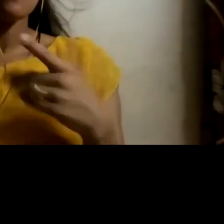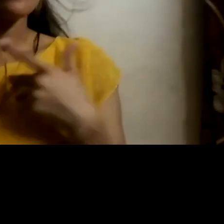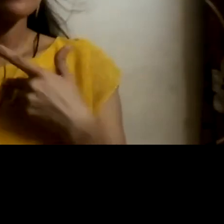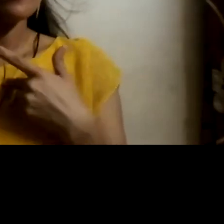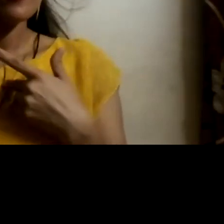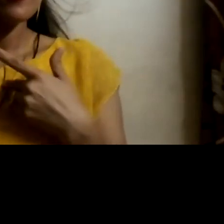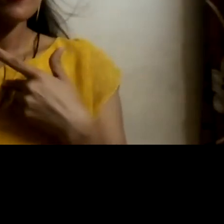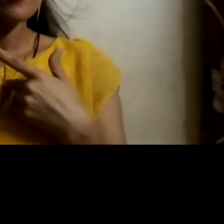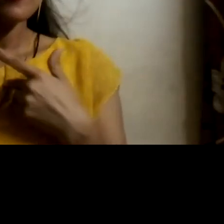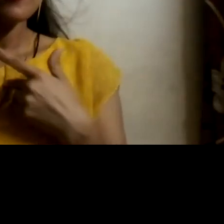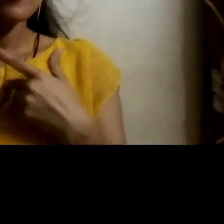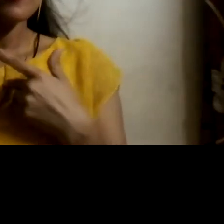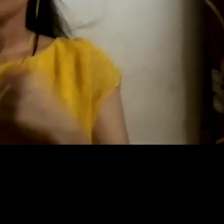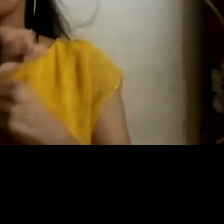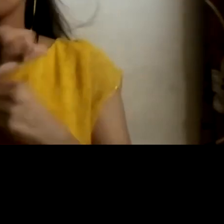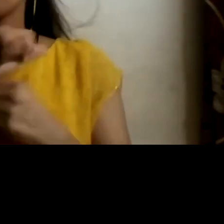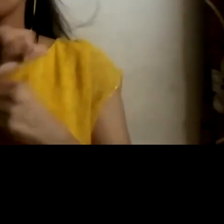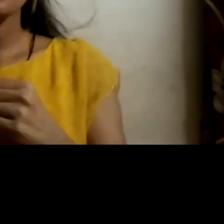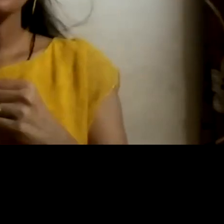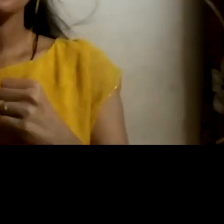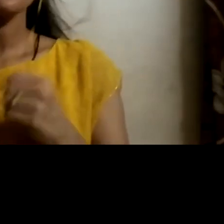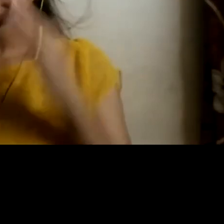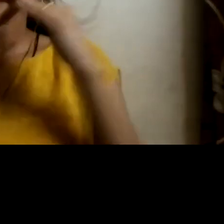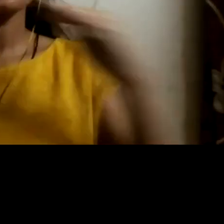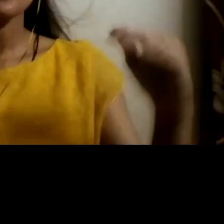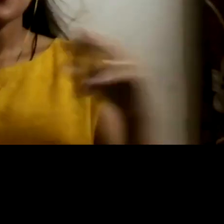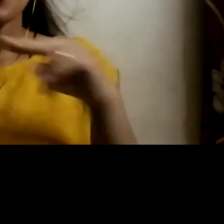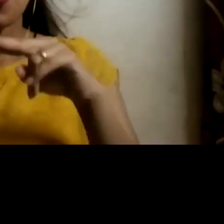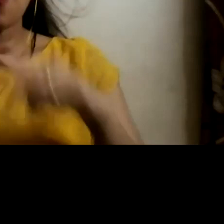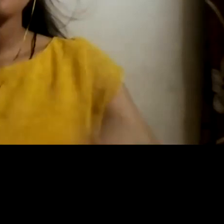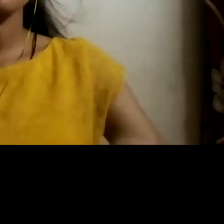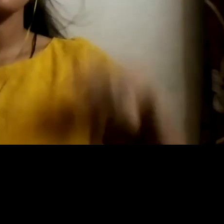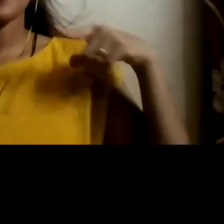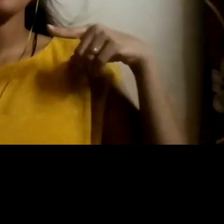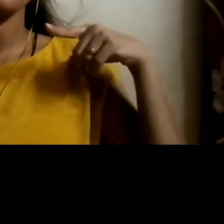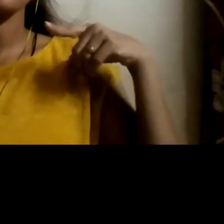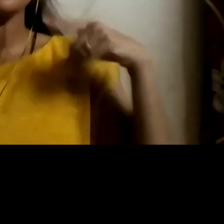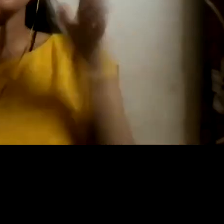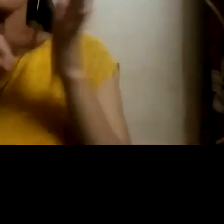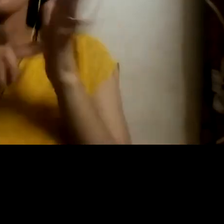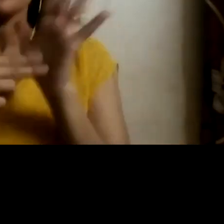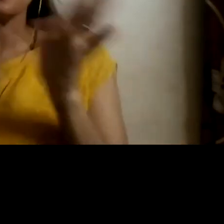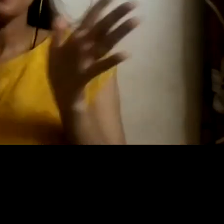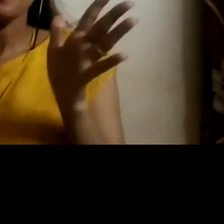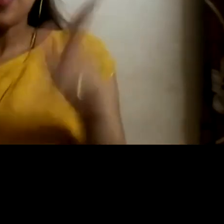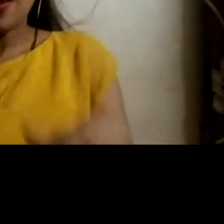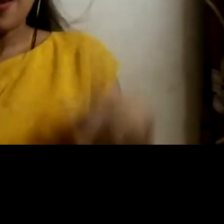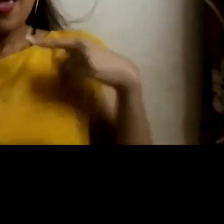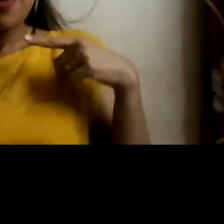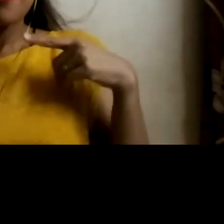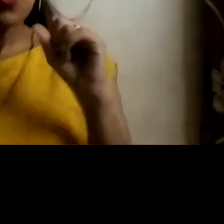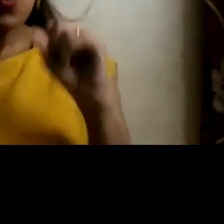all students of life, and life is the only teacher. So as we walk along this